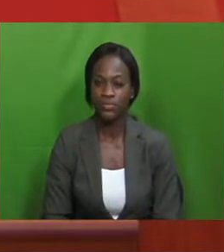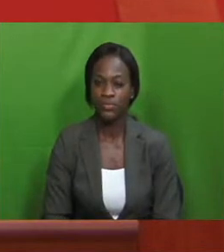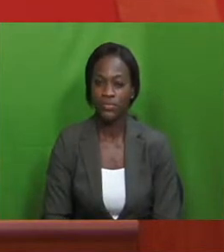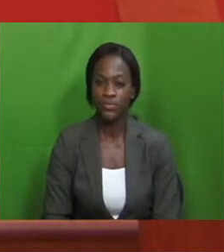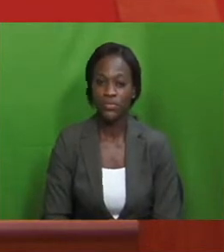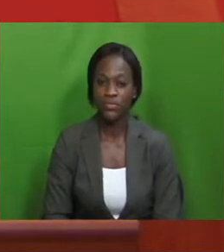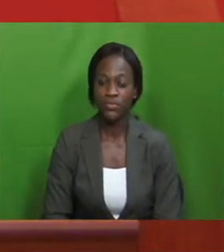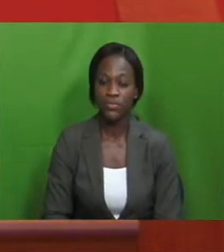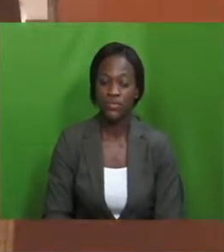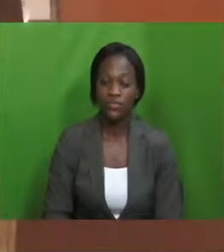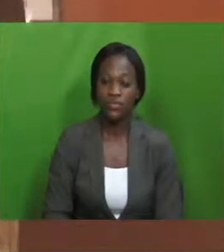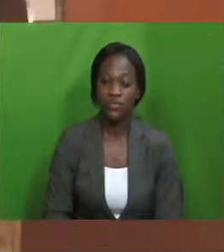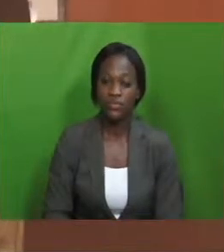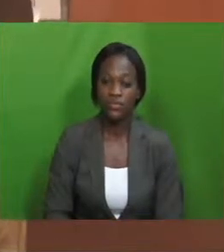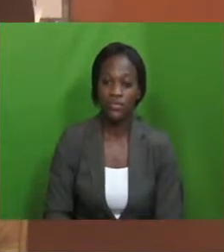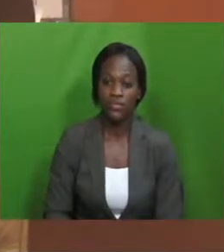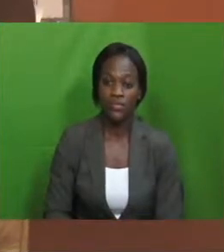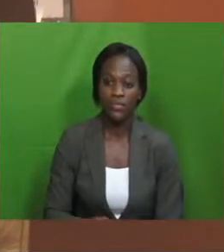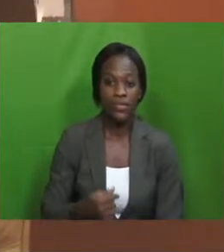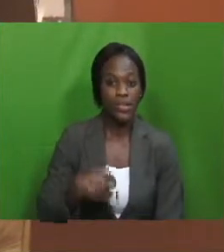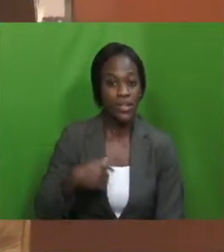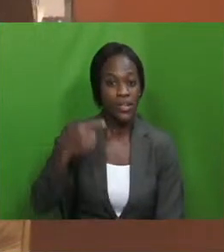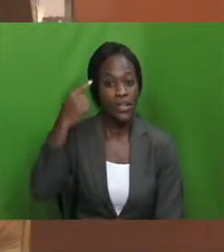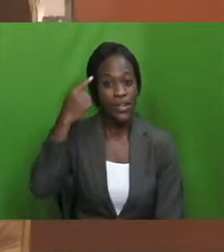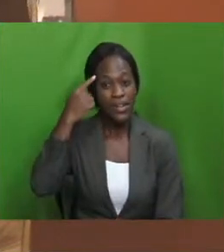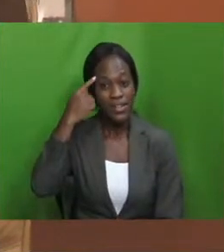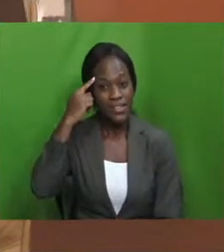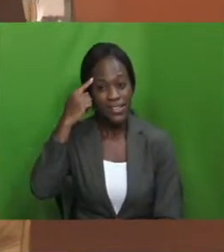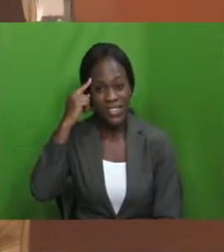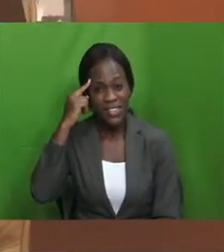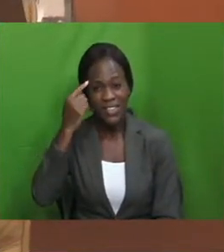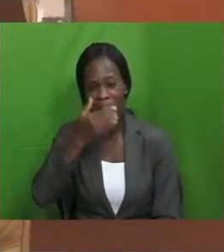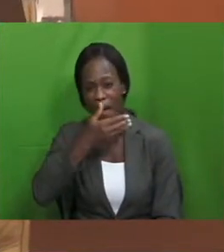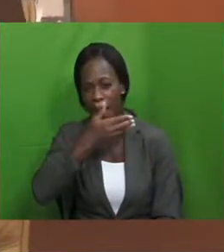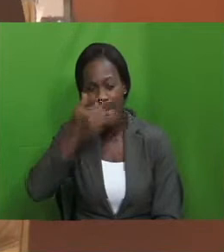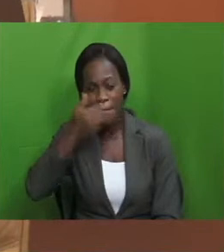preferable rendition of that will be conclusion of comments.